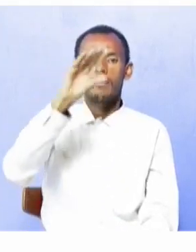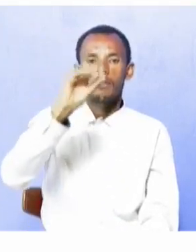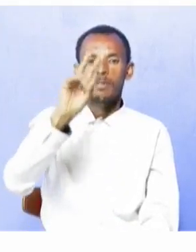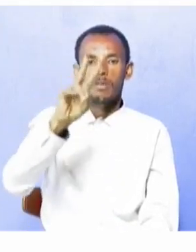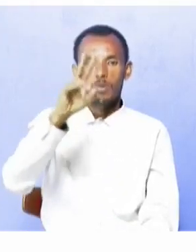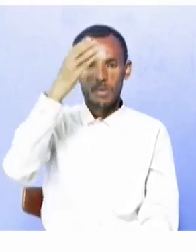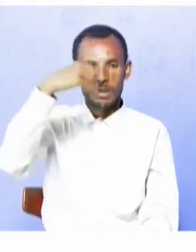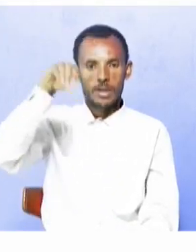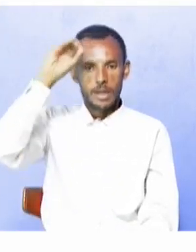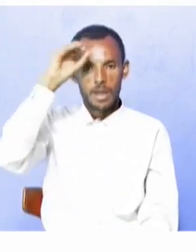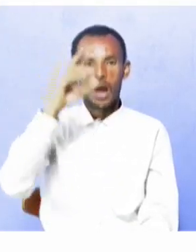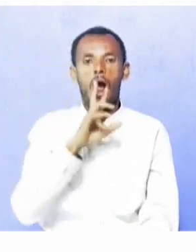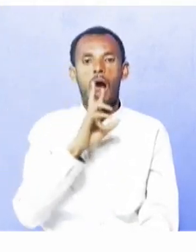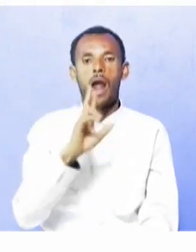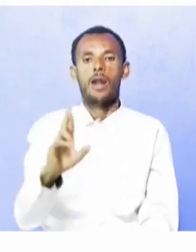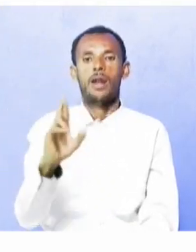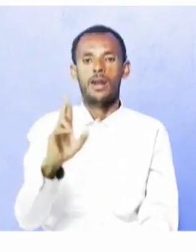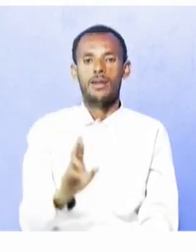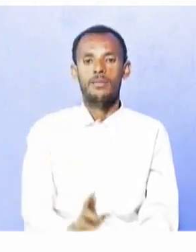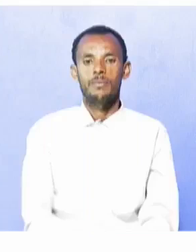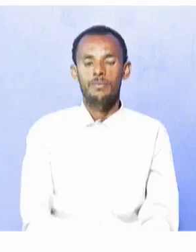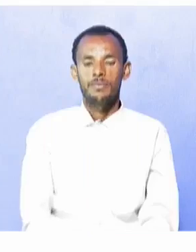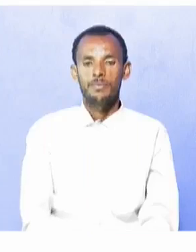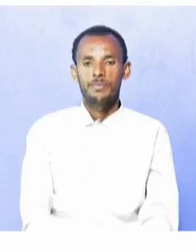52 degree are